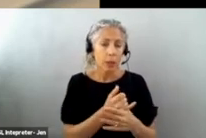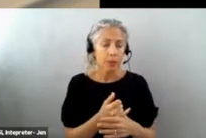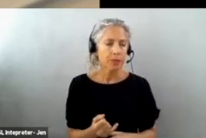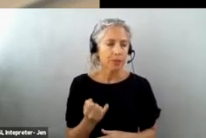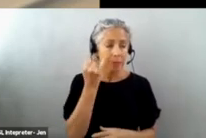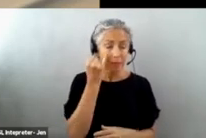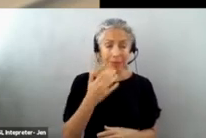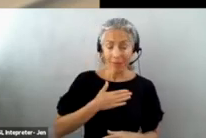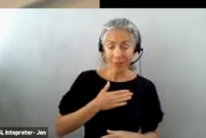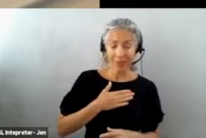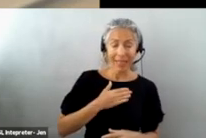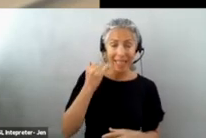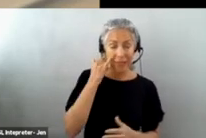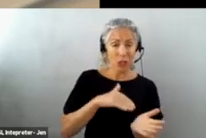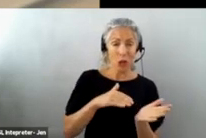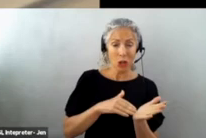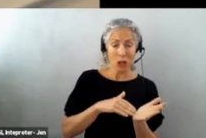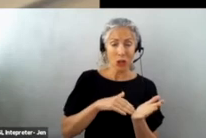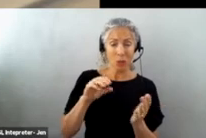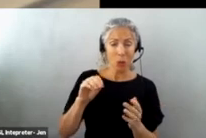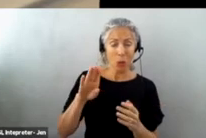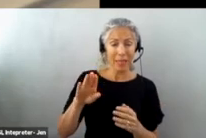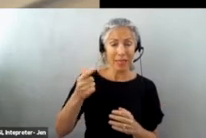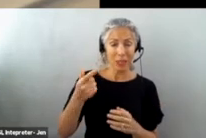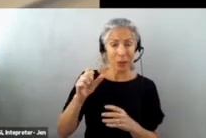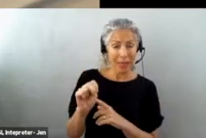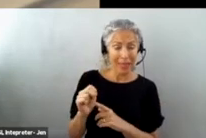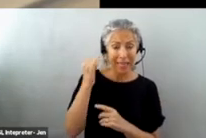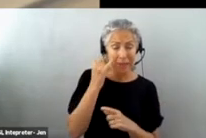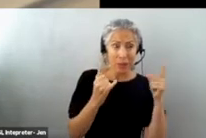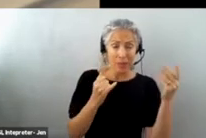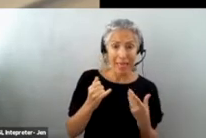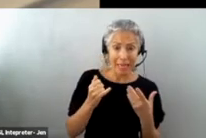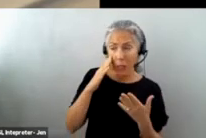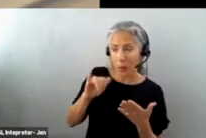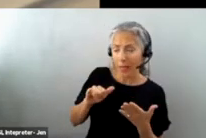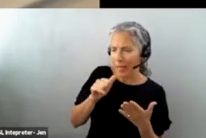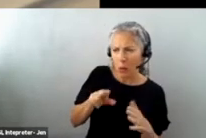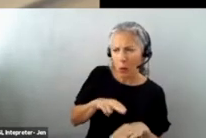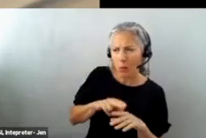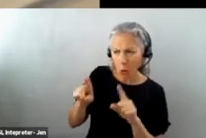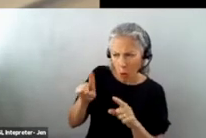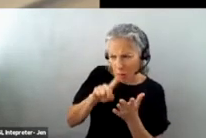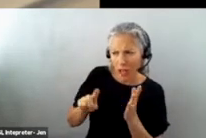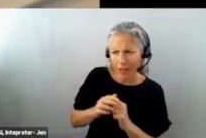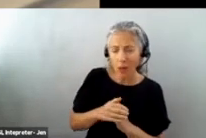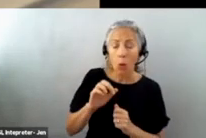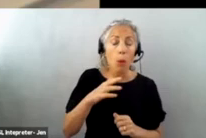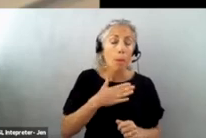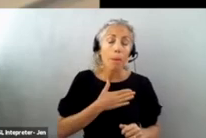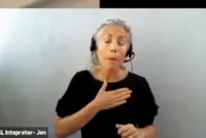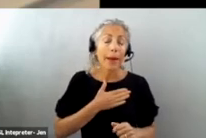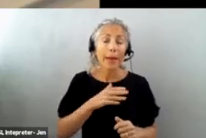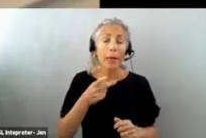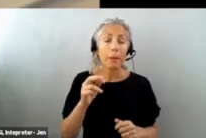my OBG, the OB that delivered my son would have said, you know what, that's really not normal, go get checked. Or my pediatrician would